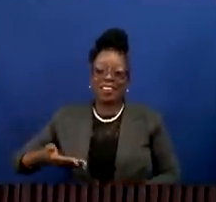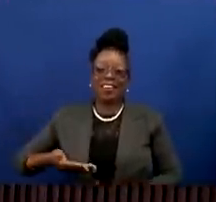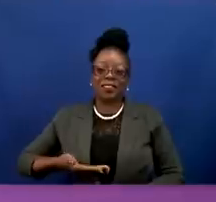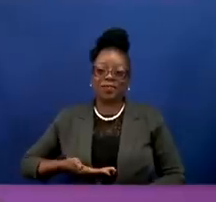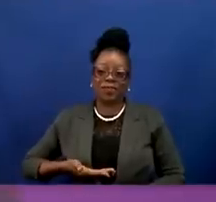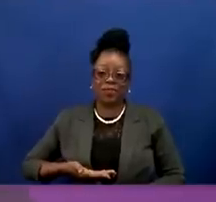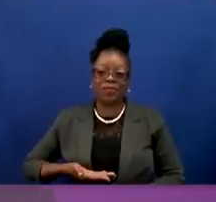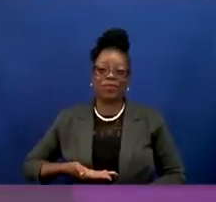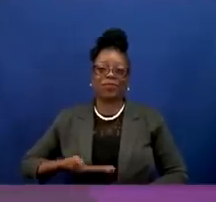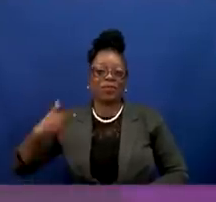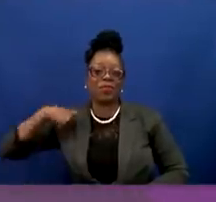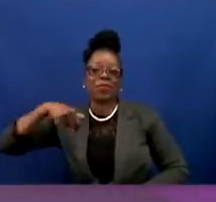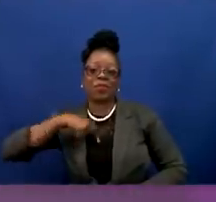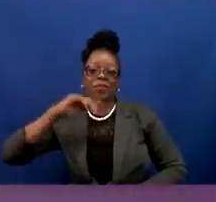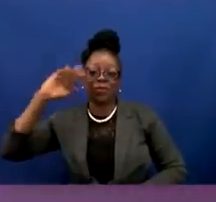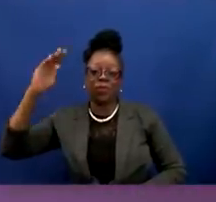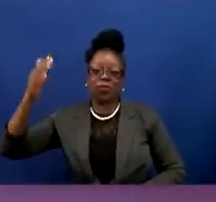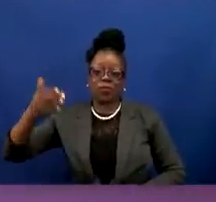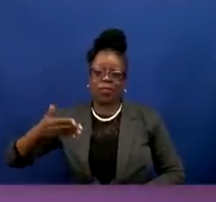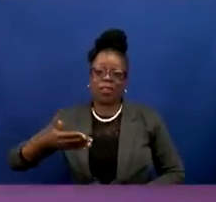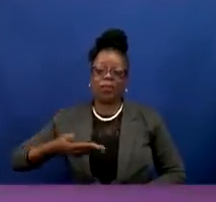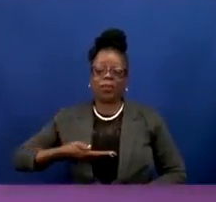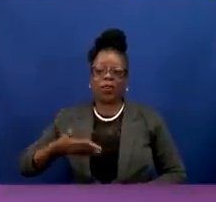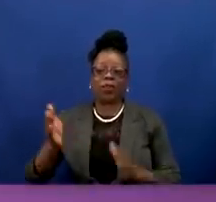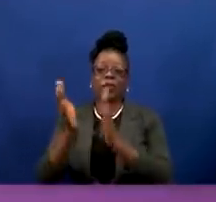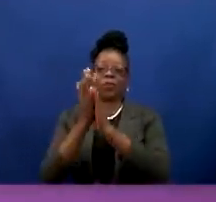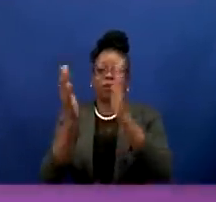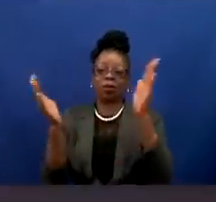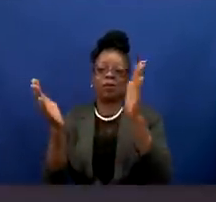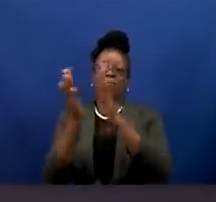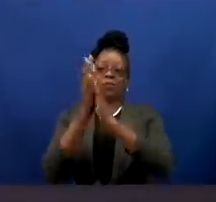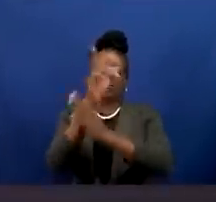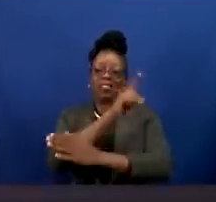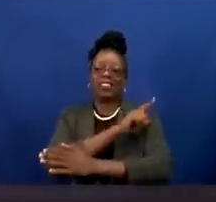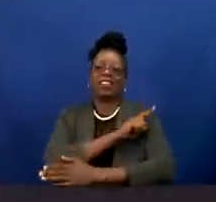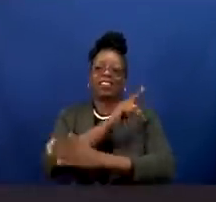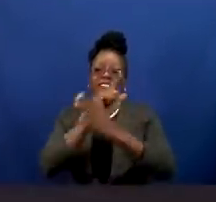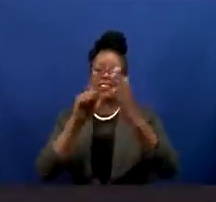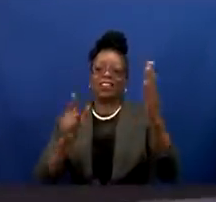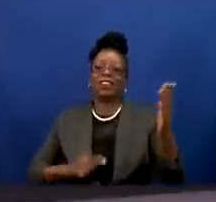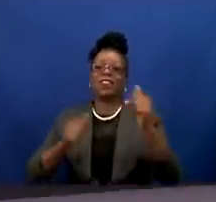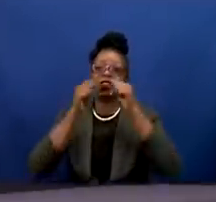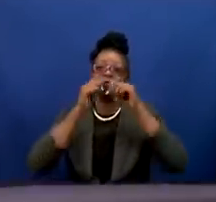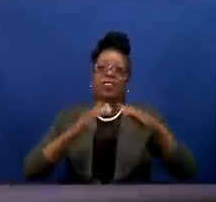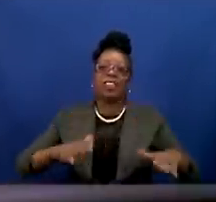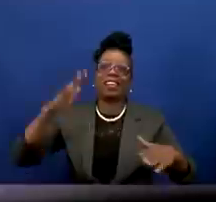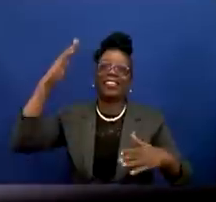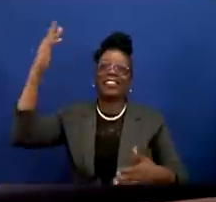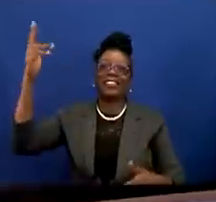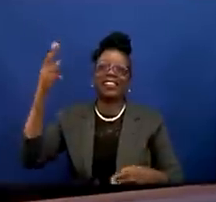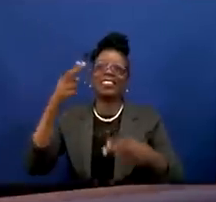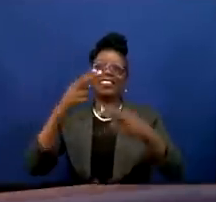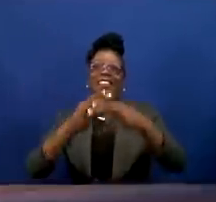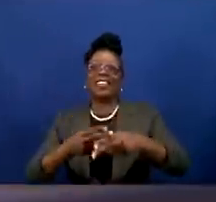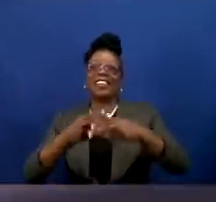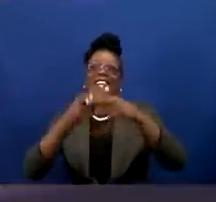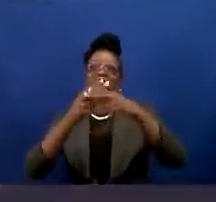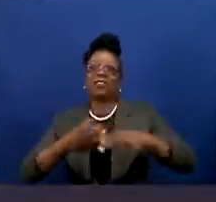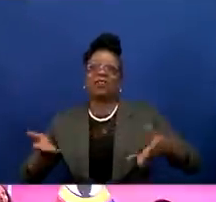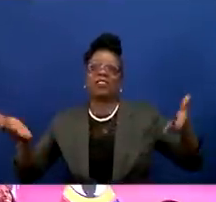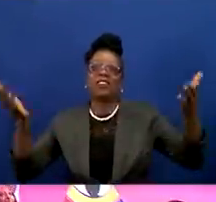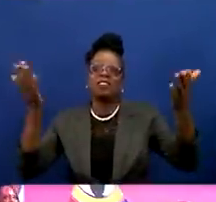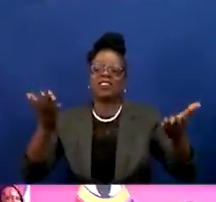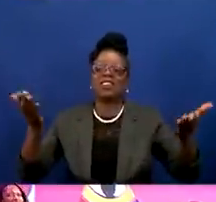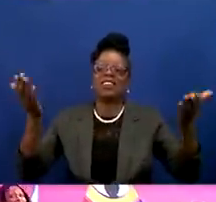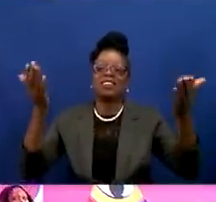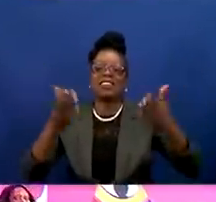welcome. We welcome you to praise the Lord and bless His name. We came to do the same. Glory to